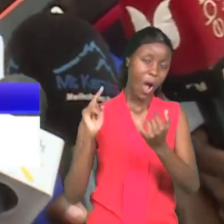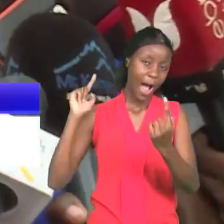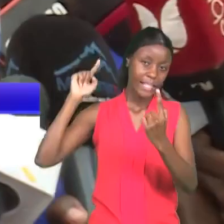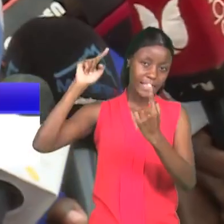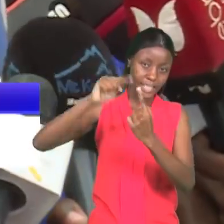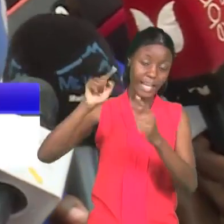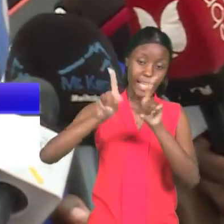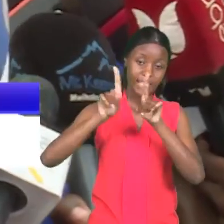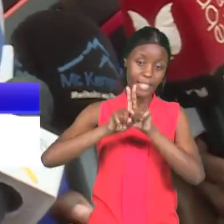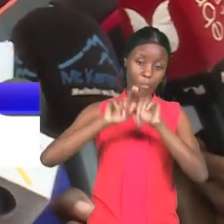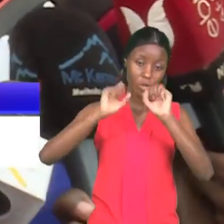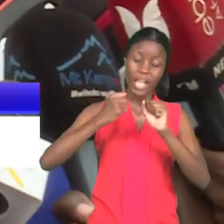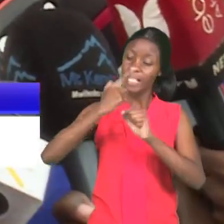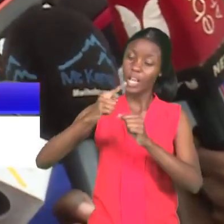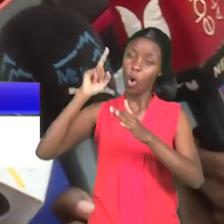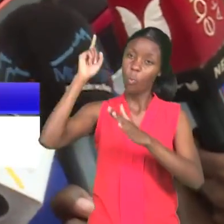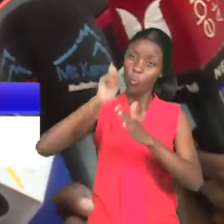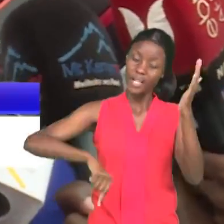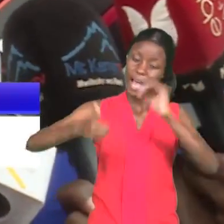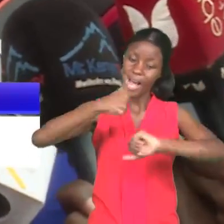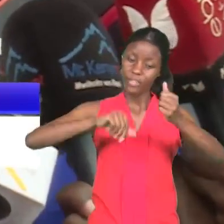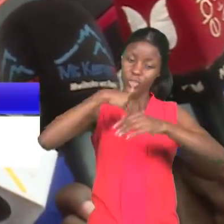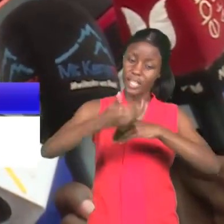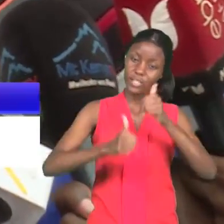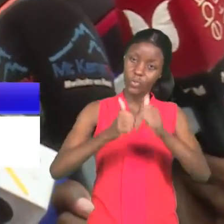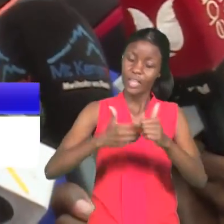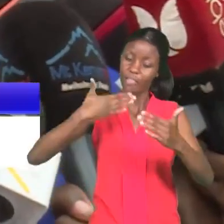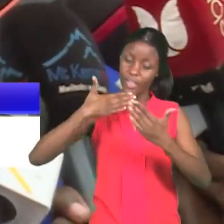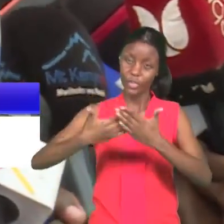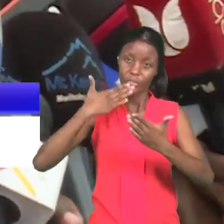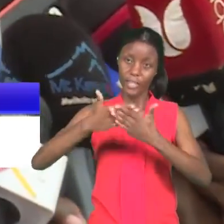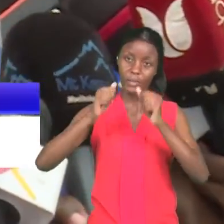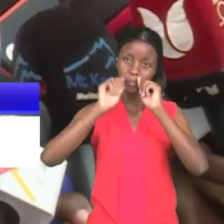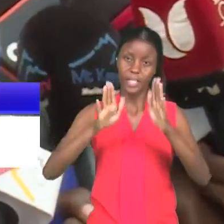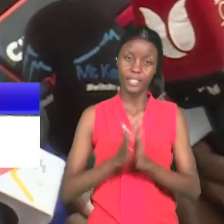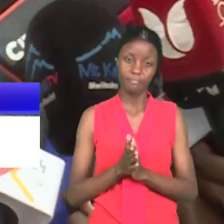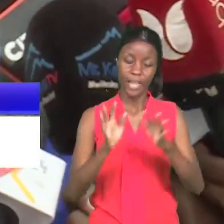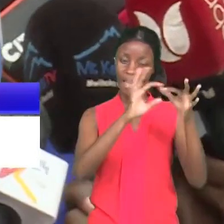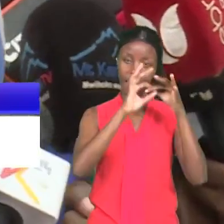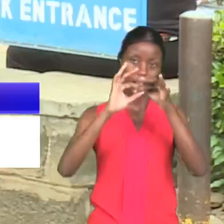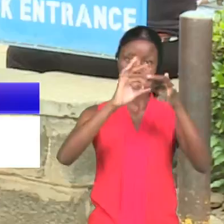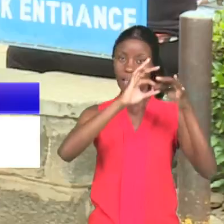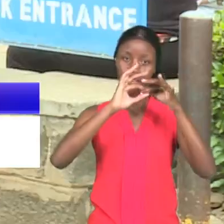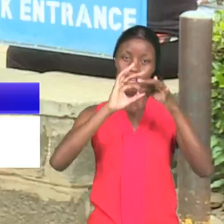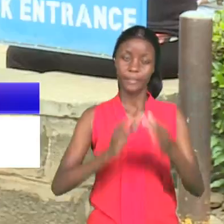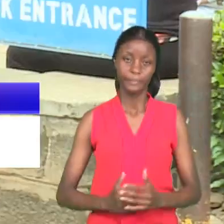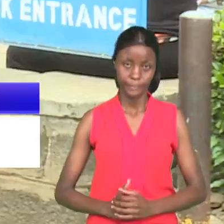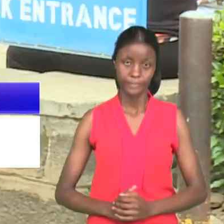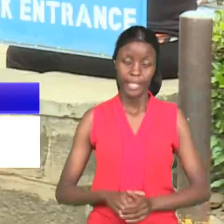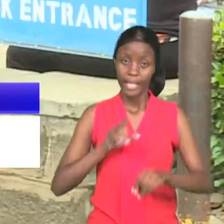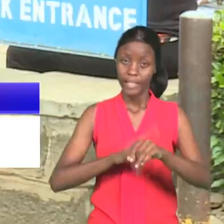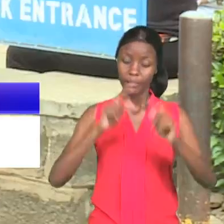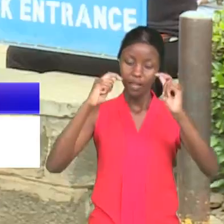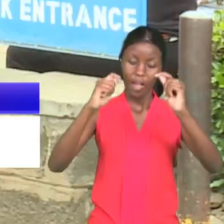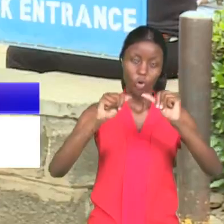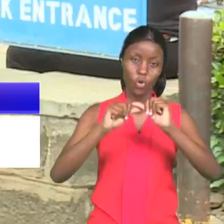23rd, we shall be telling you the next course of action. Thank you very much. Be blessed. Solidarity together. As much as the strike involved